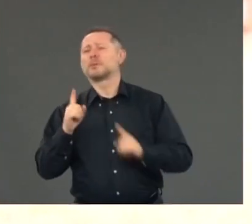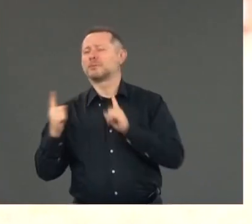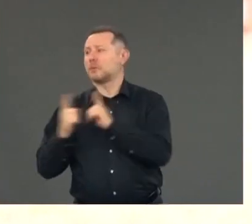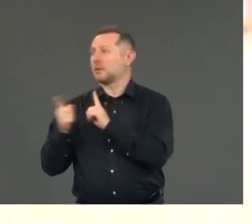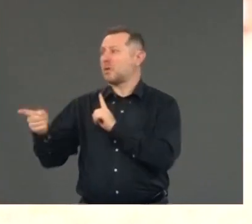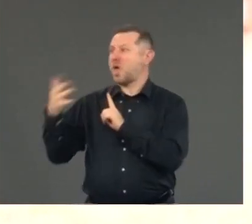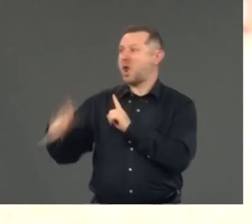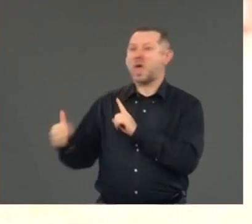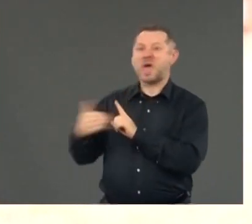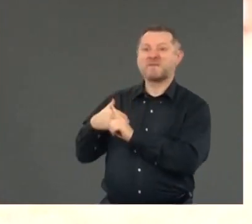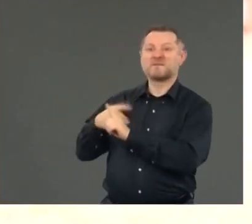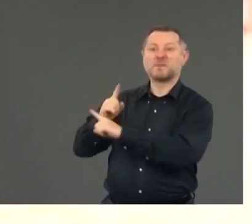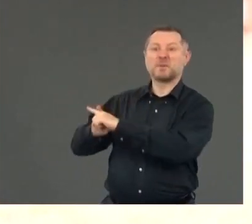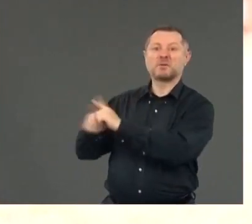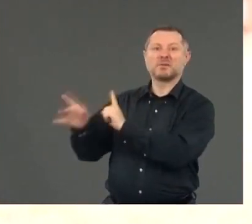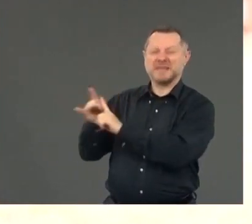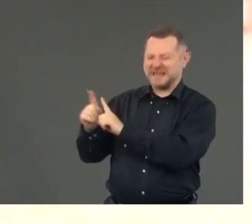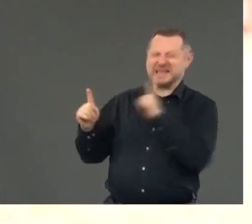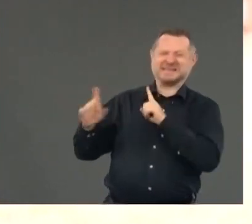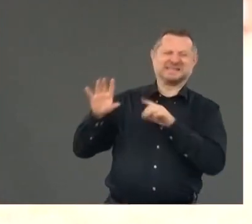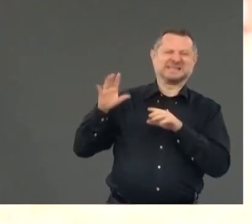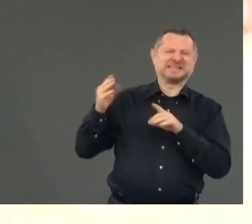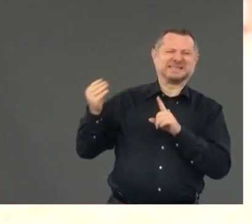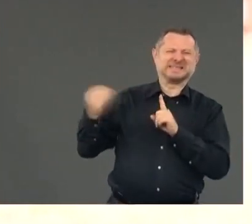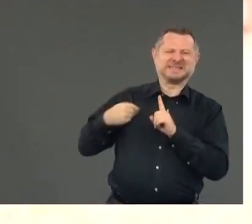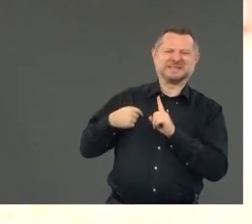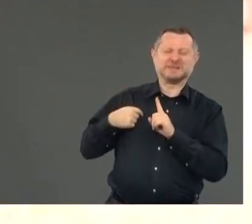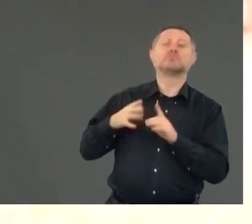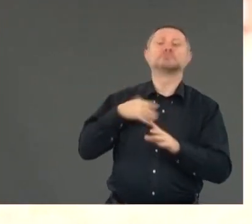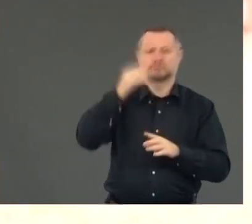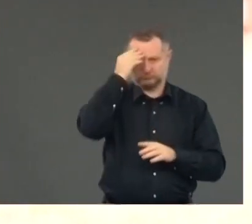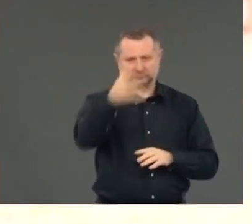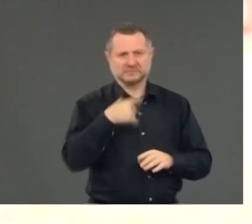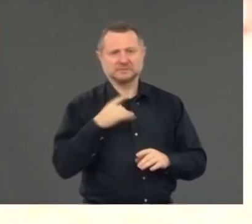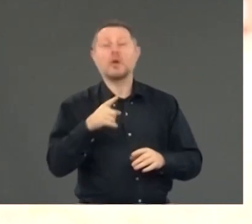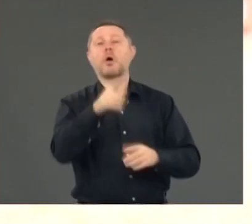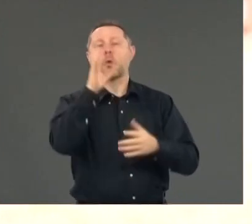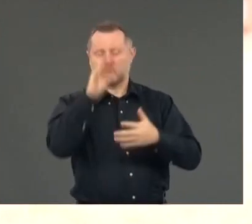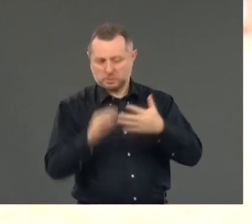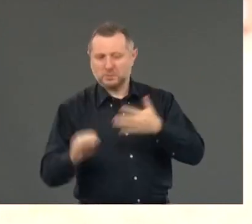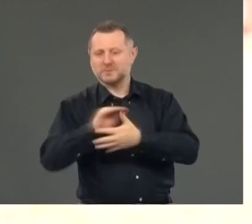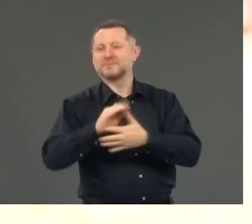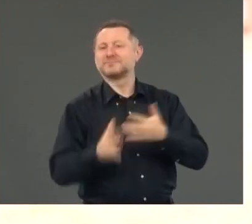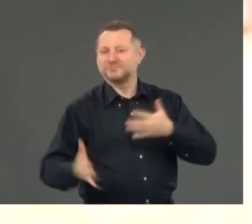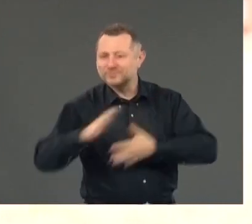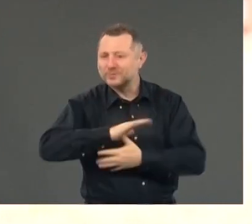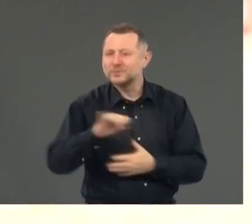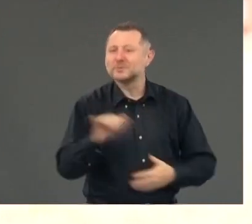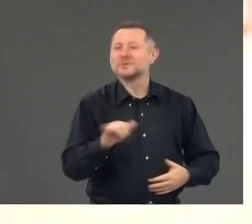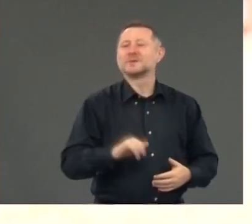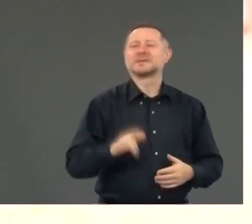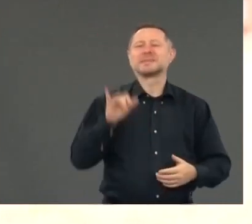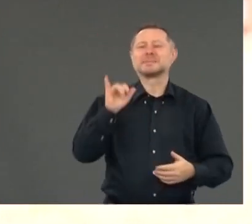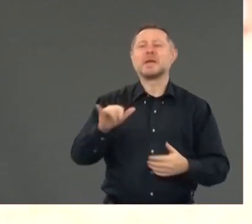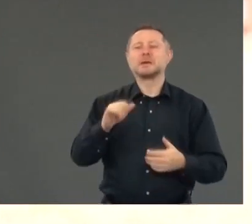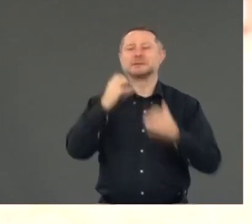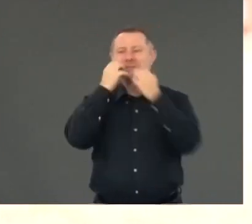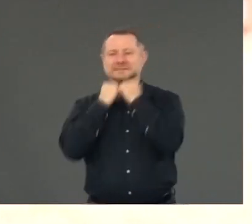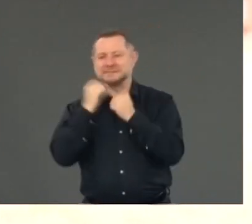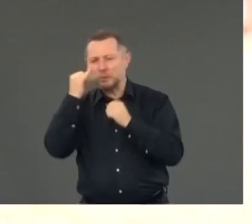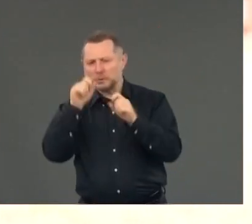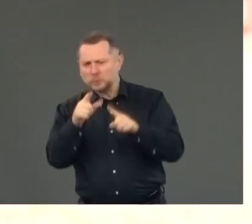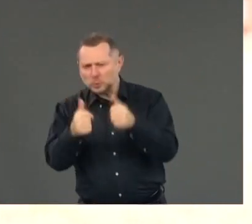COVID positive person, go to the front of the line because we're really worried about you. And if